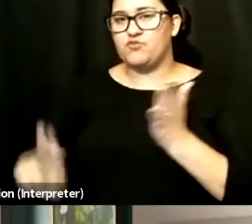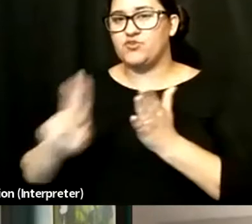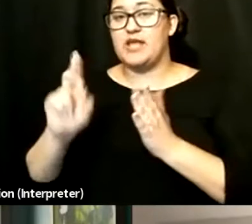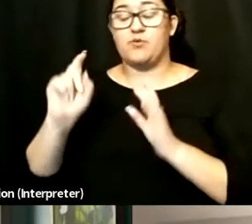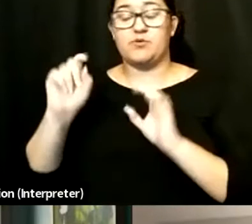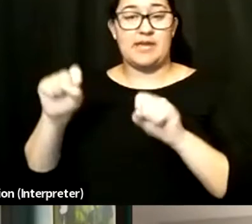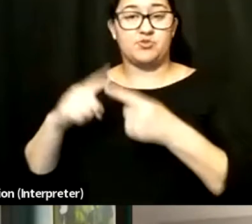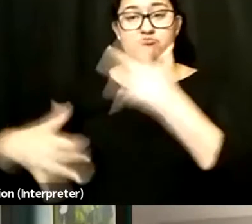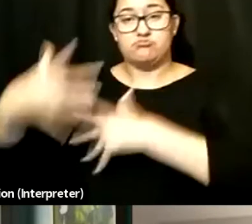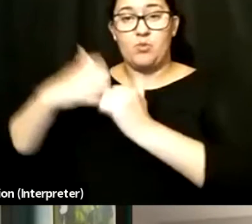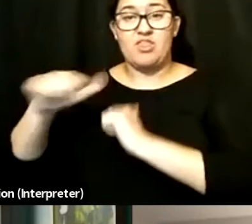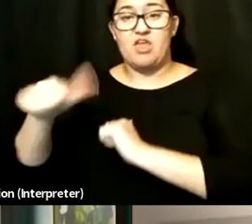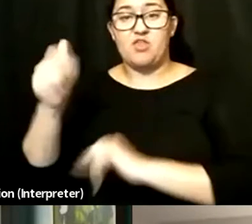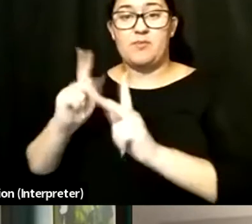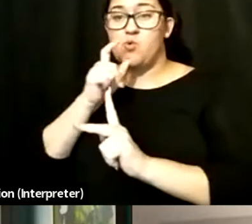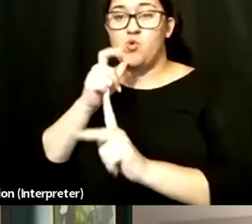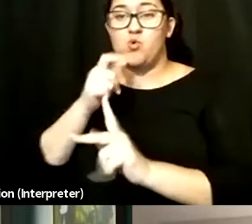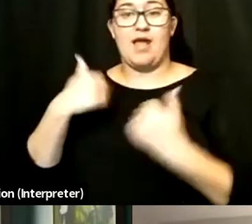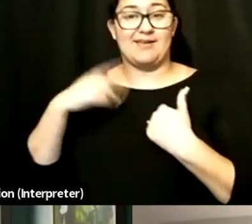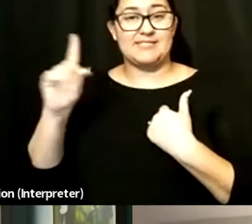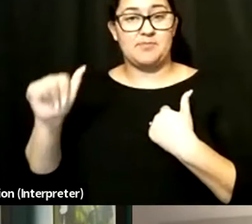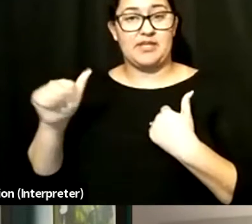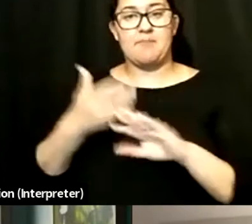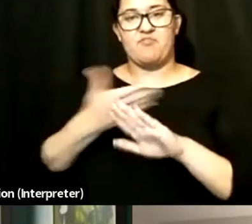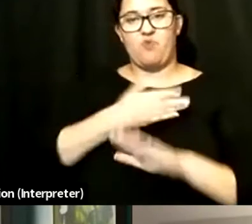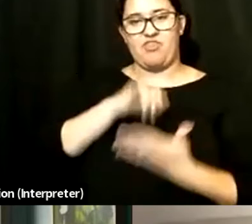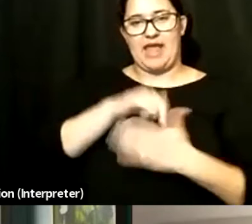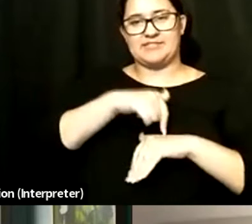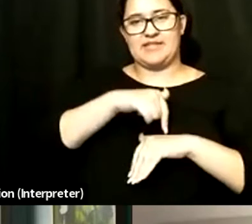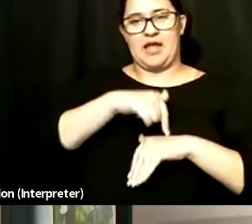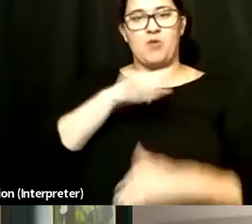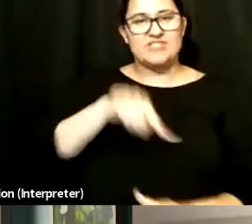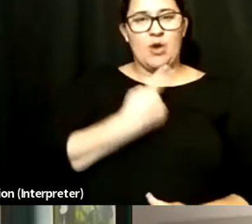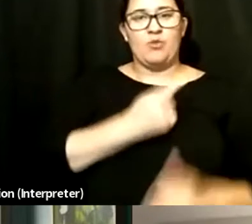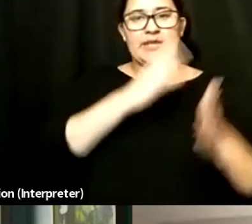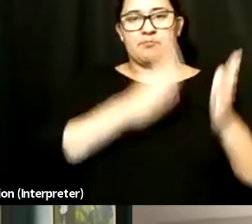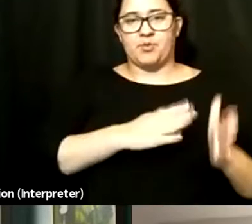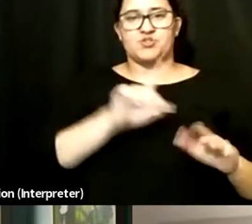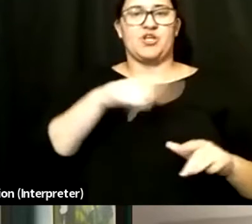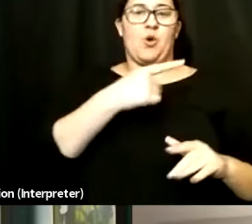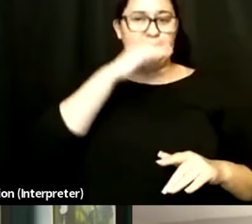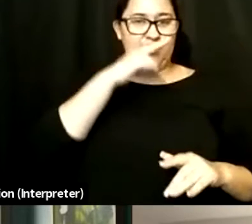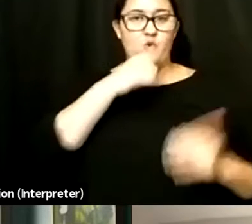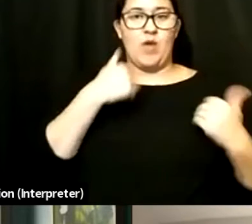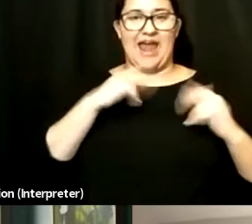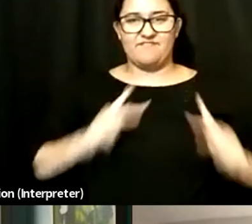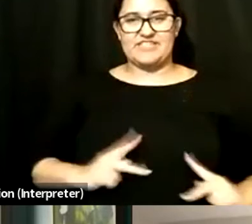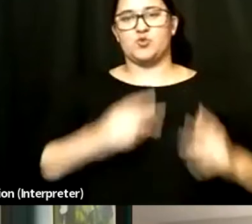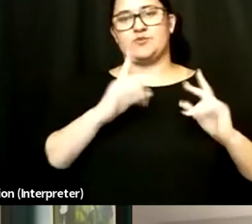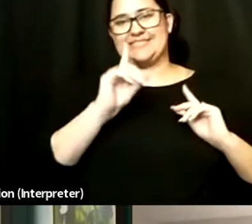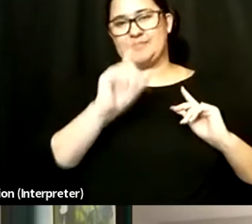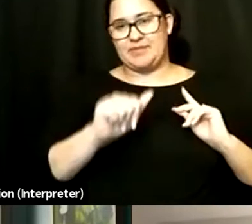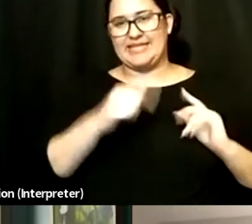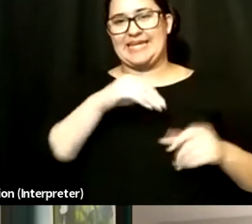disabilities. But really, that was my first time. Prior to that, I had been, the only kid with a visible disability growing up in my